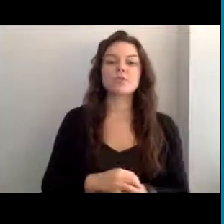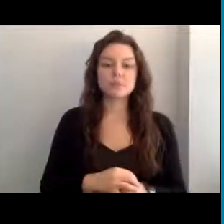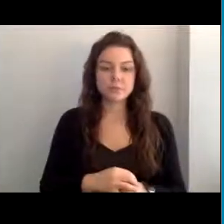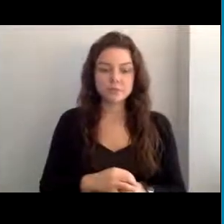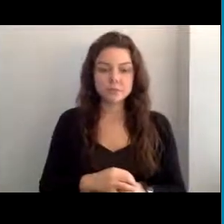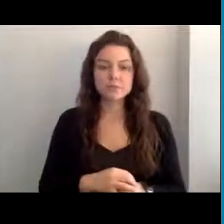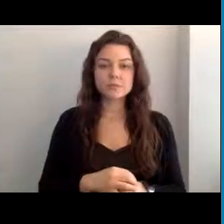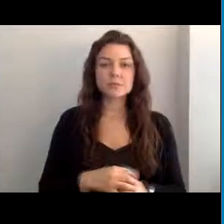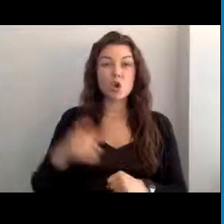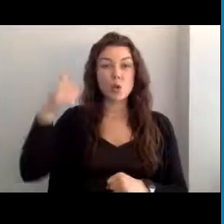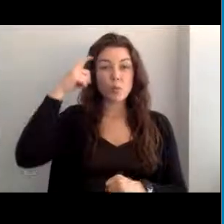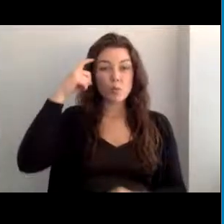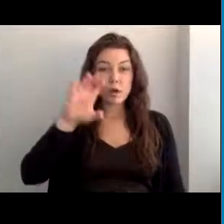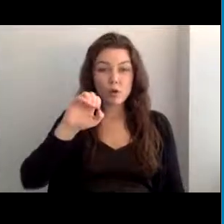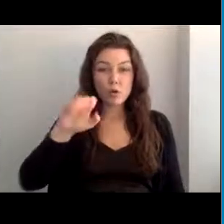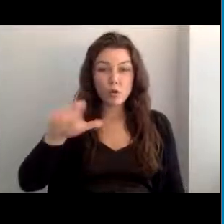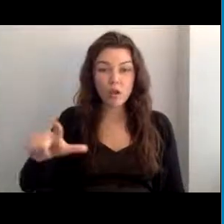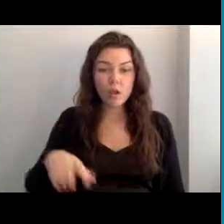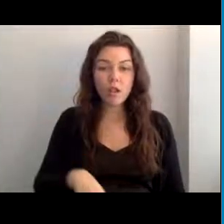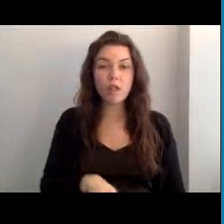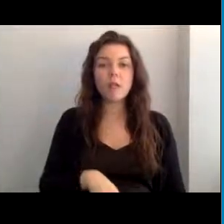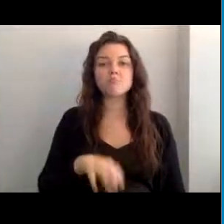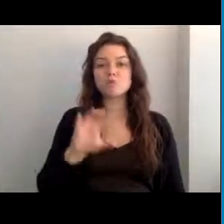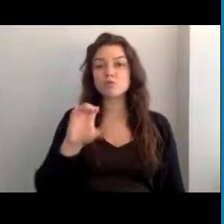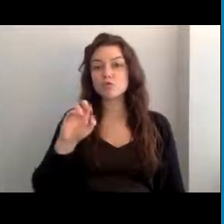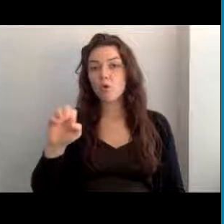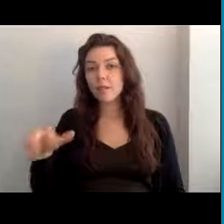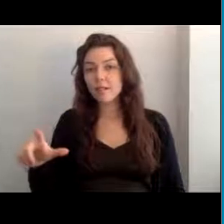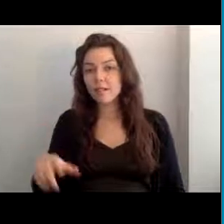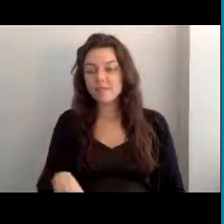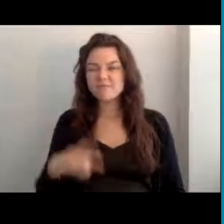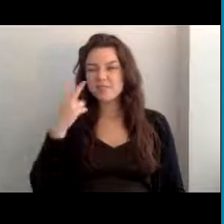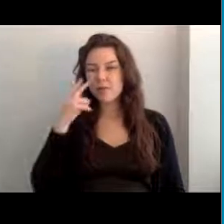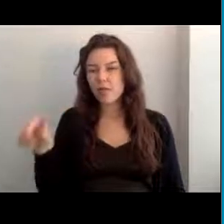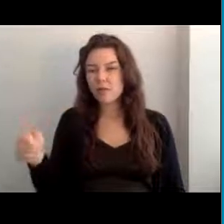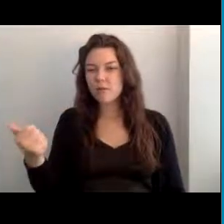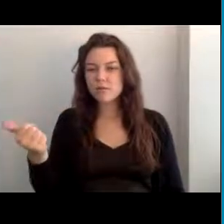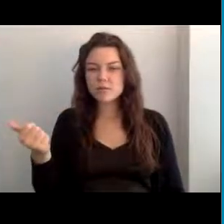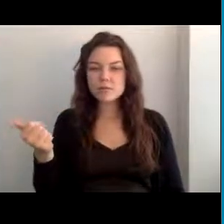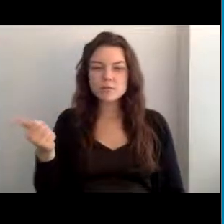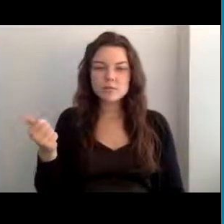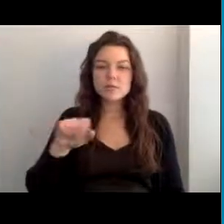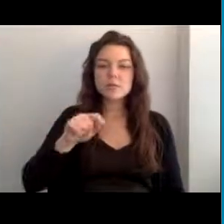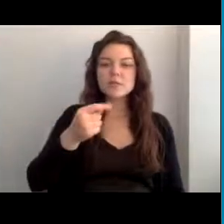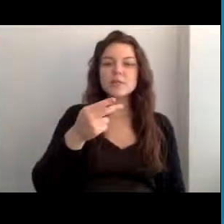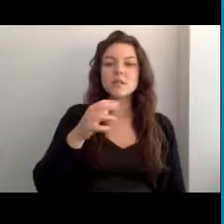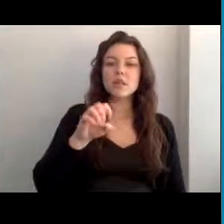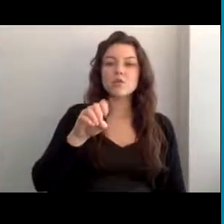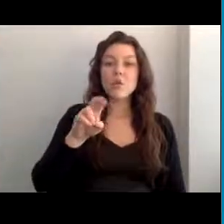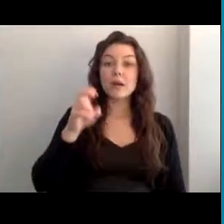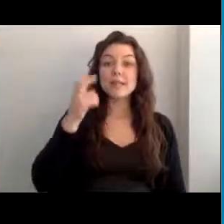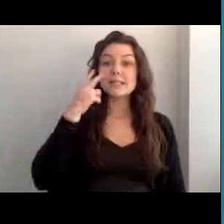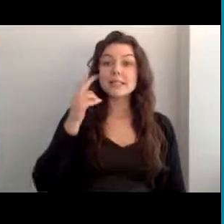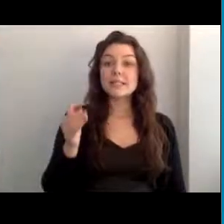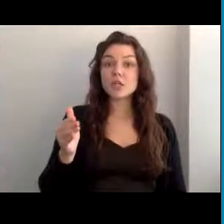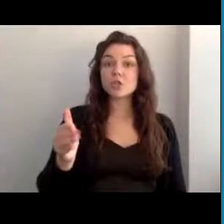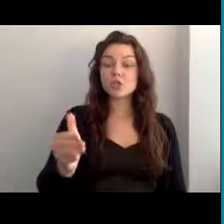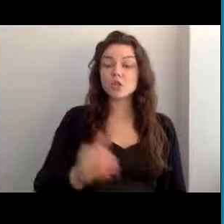says brain coral. Hunter says coral. I'm going to see if there are any other. Oh, Theodore sees fish. So I'm just going to